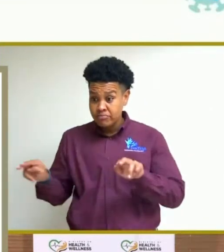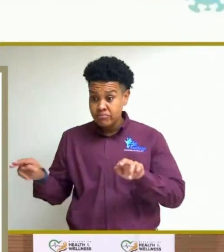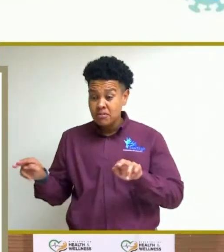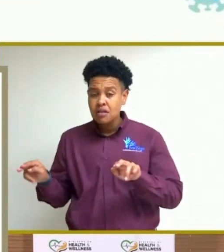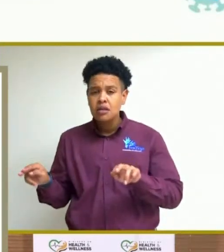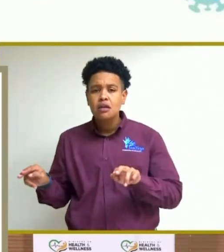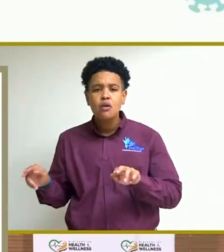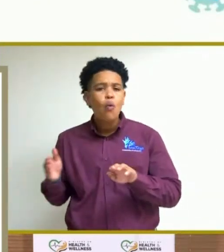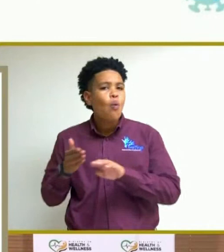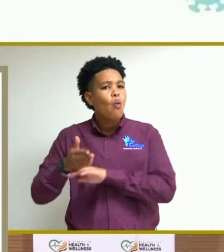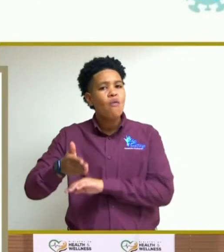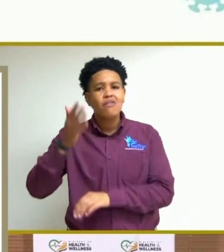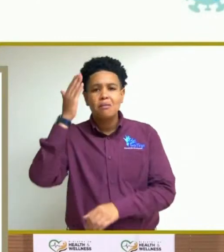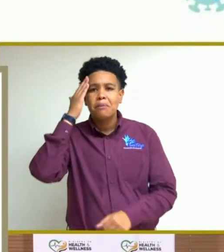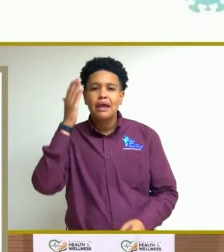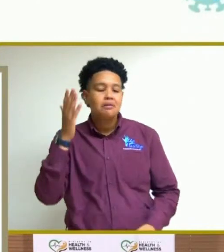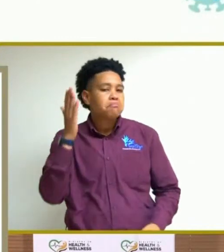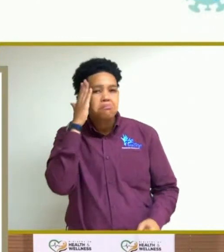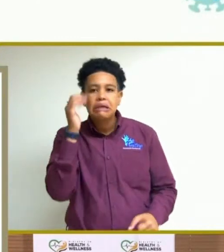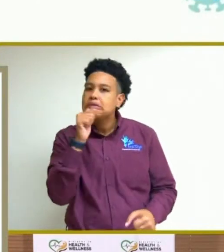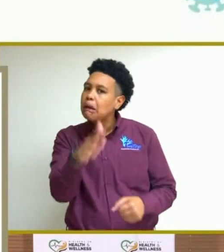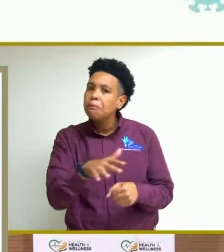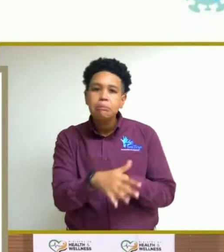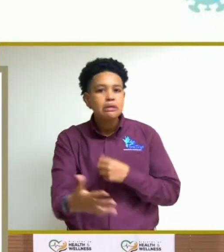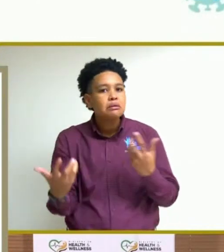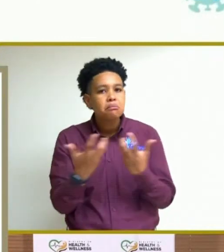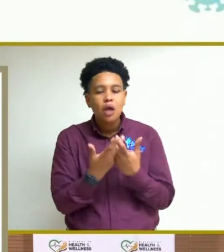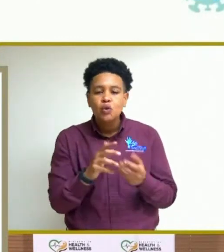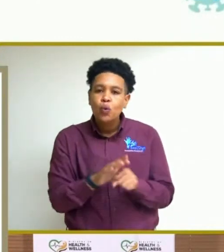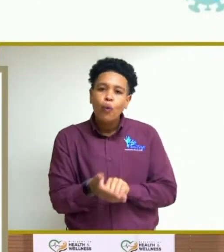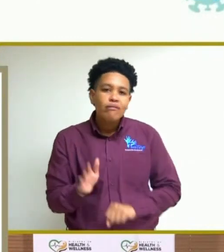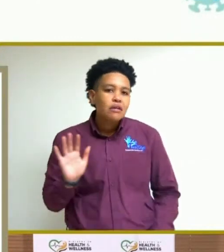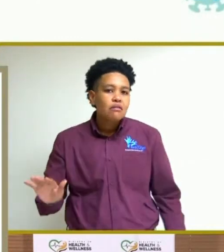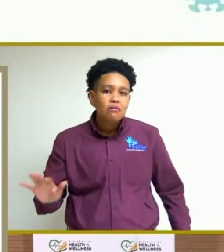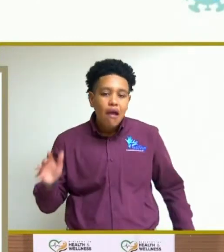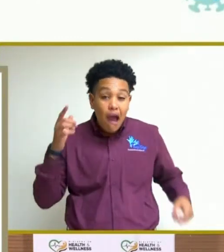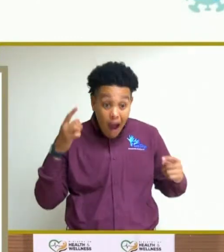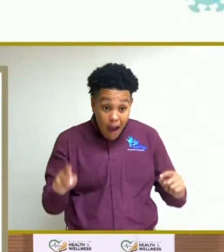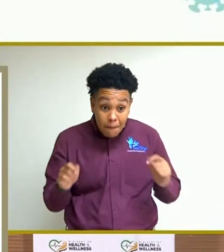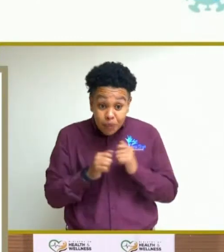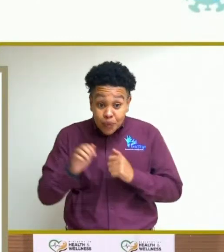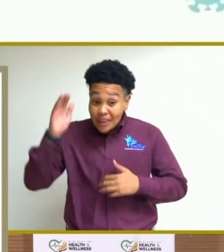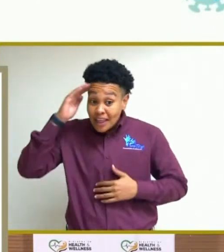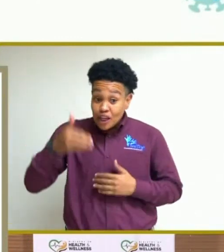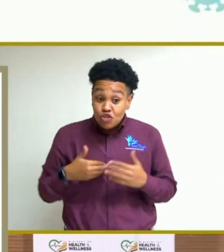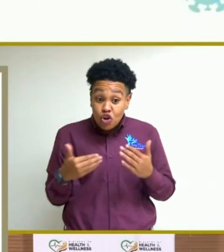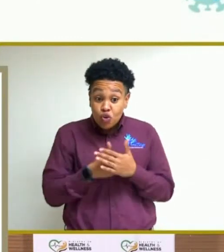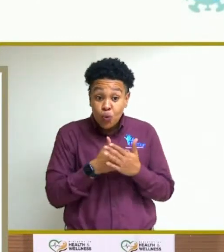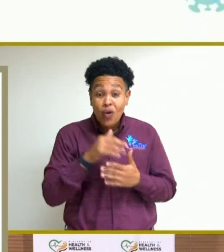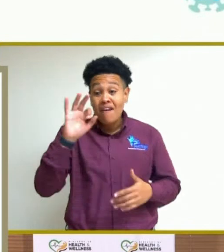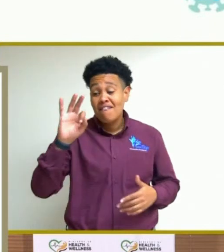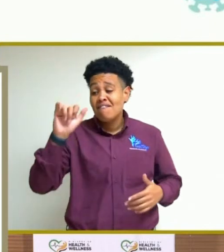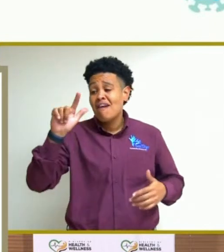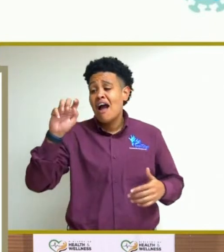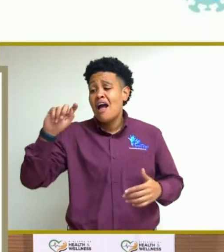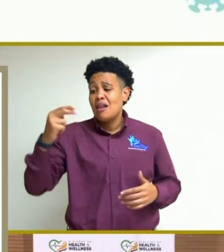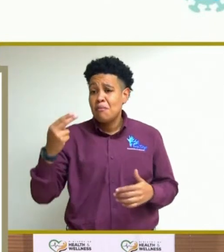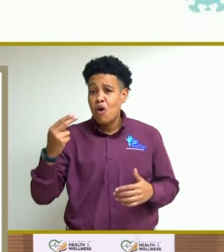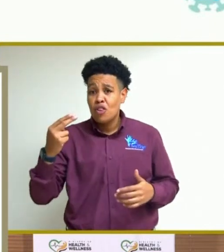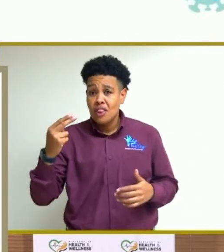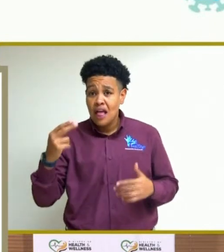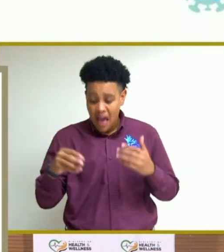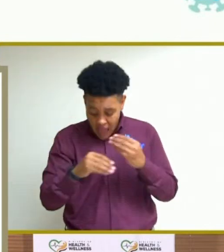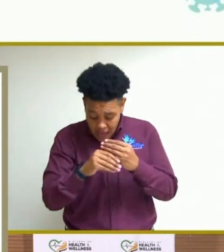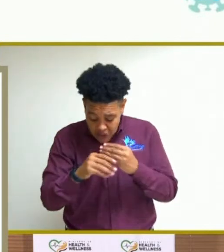gone above the beds that we have committed to COVID. And even with the introduction of the Falmouth